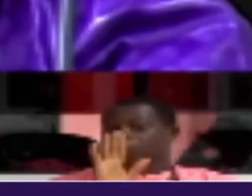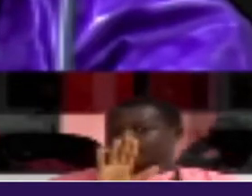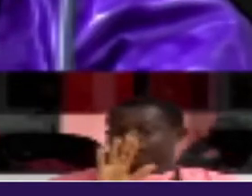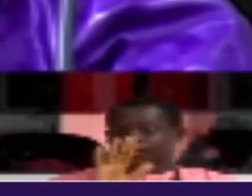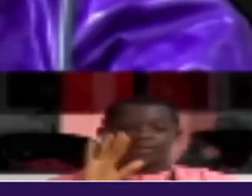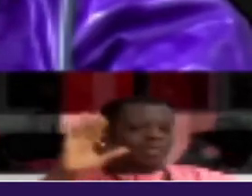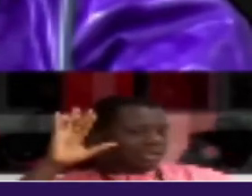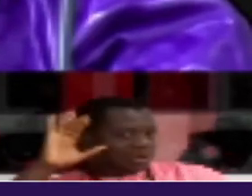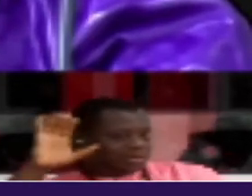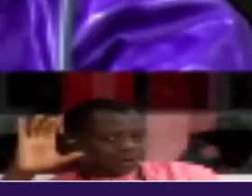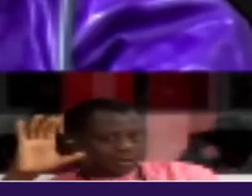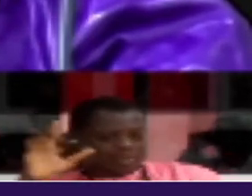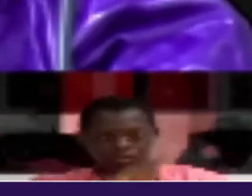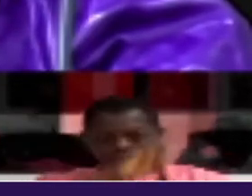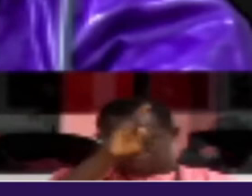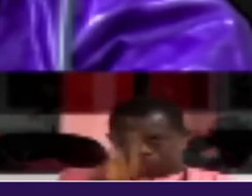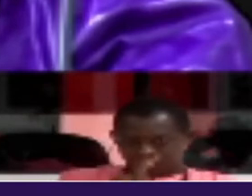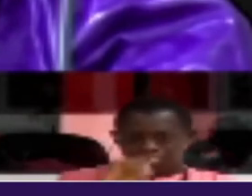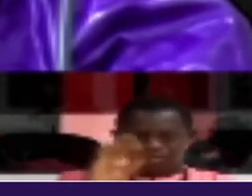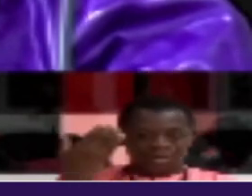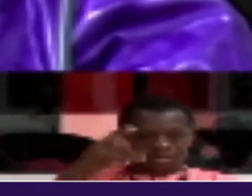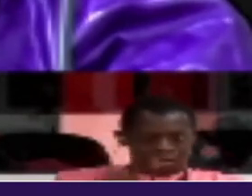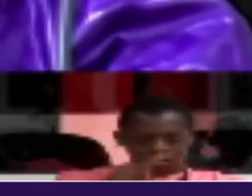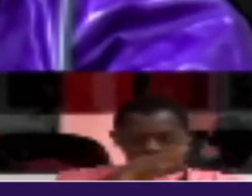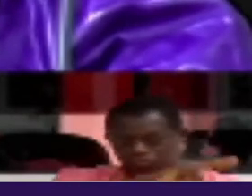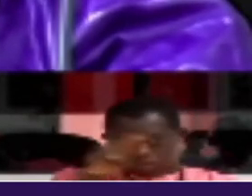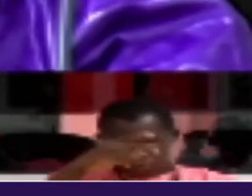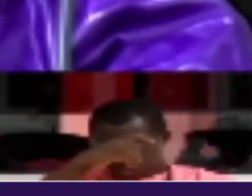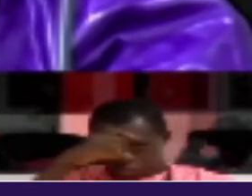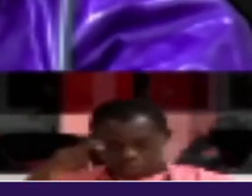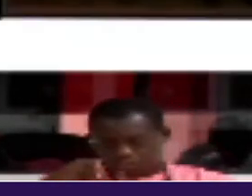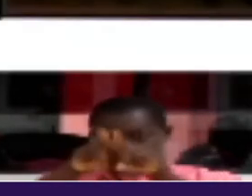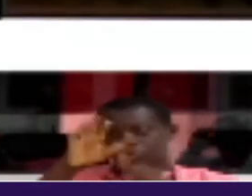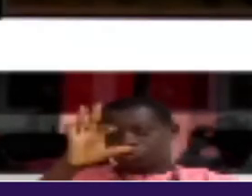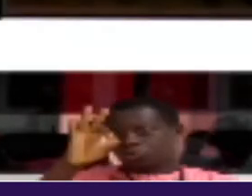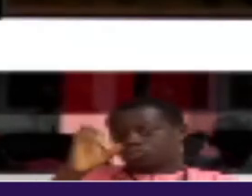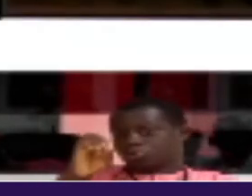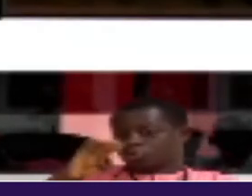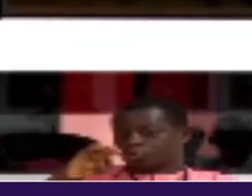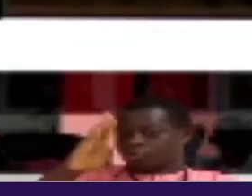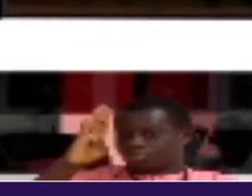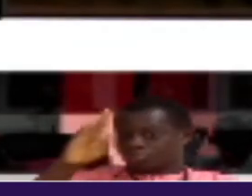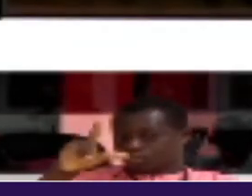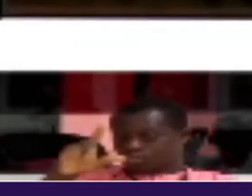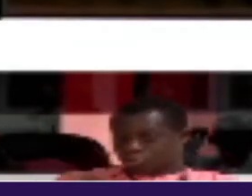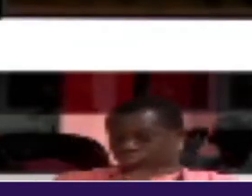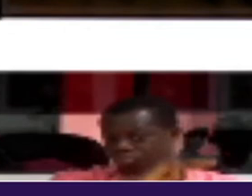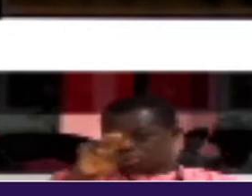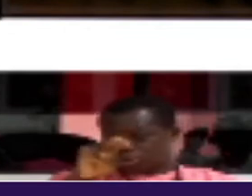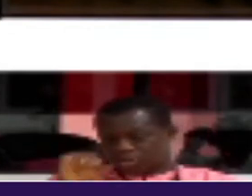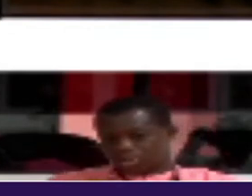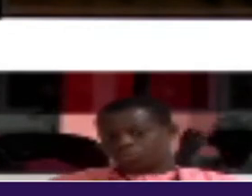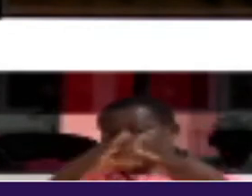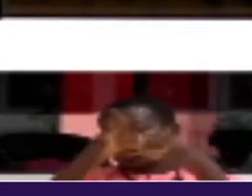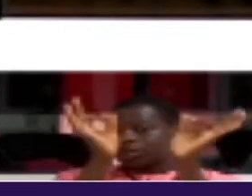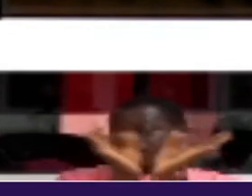time, you were not working with Tumbul. Yeah. You were not in his team, correct? Yep. Did you have anything to do with